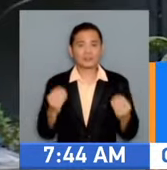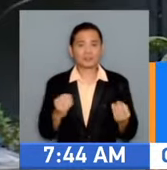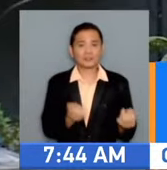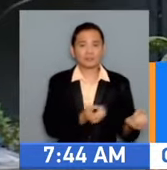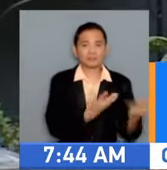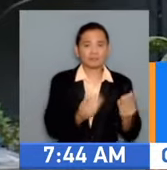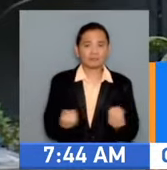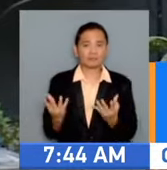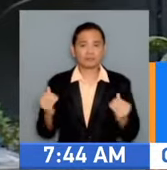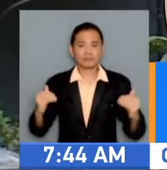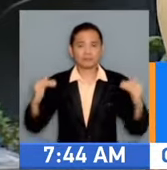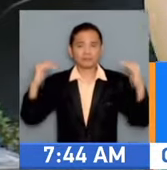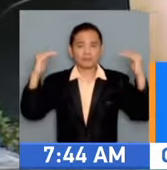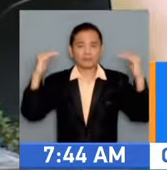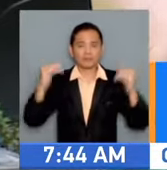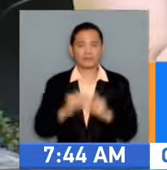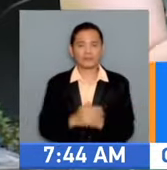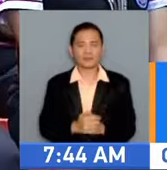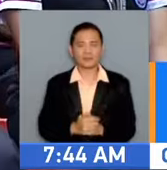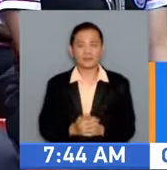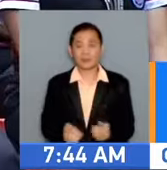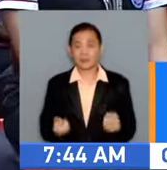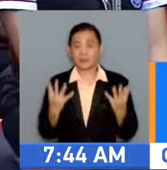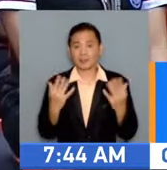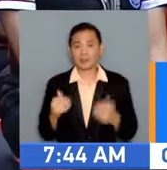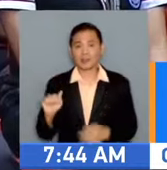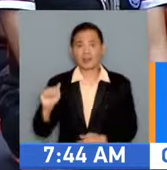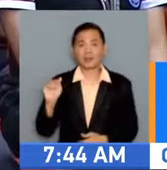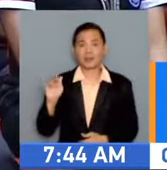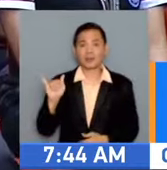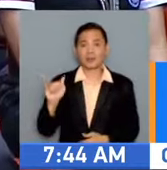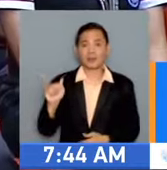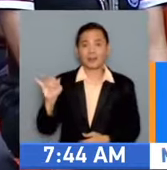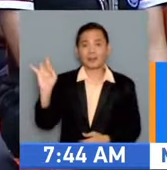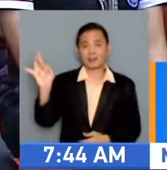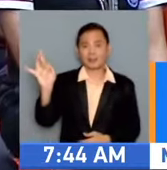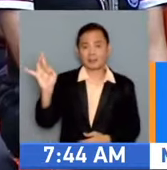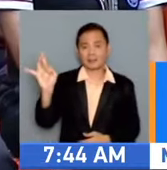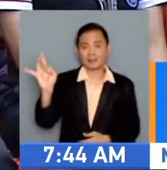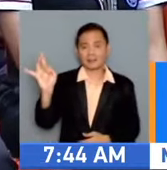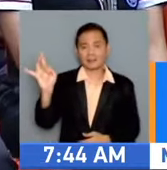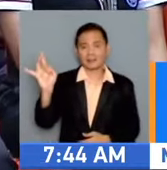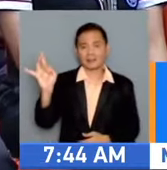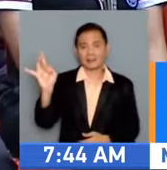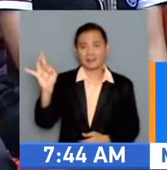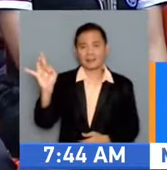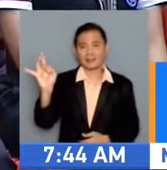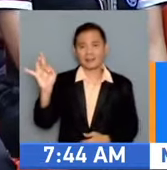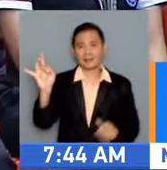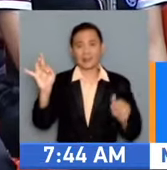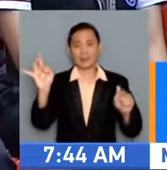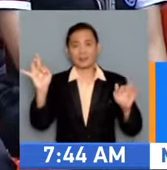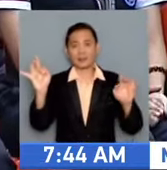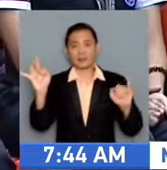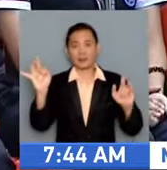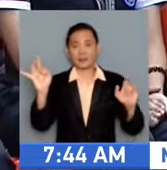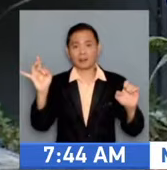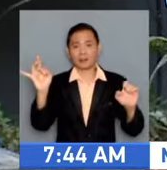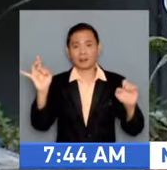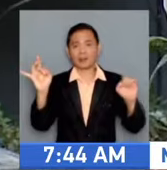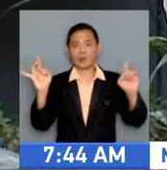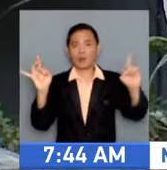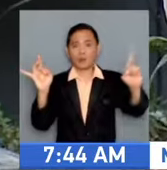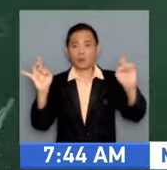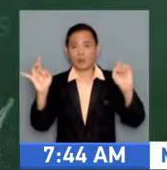Alright, ayan. So ang ating score, Andrea got 80 points. And Adriel got